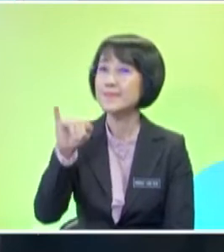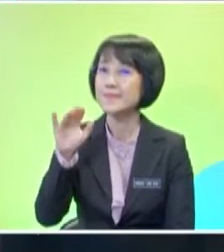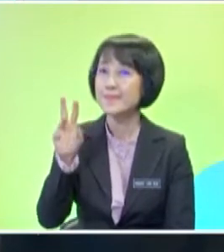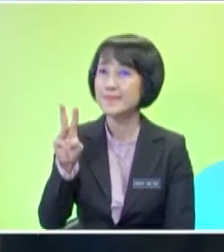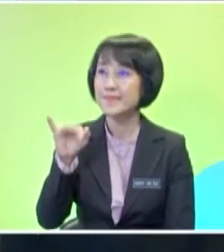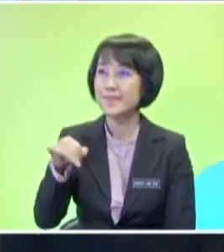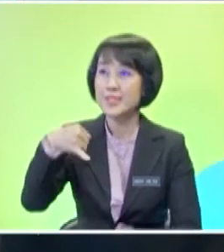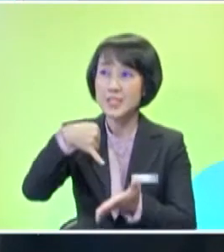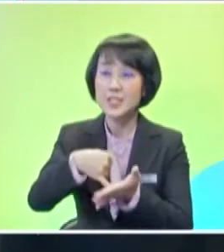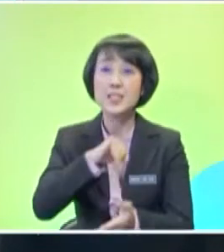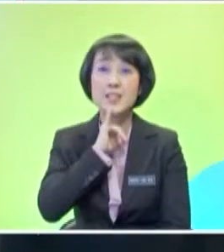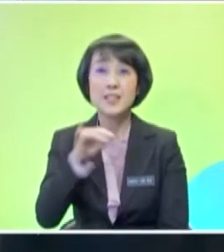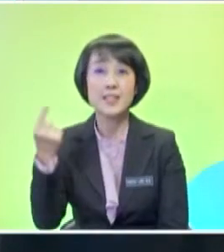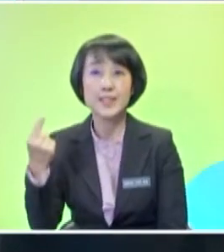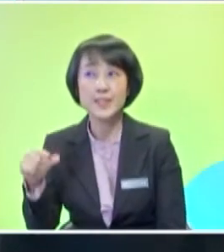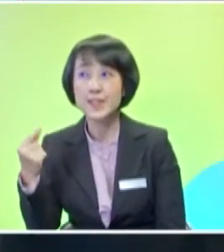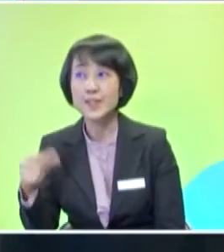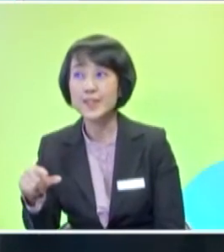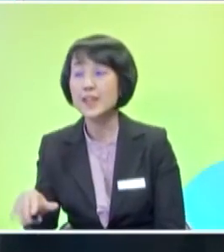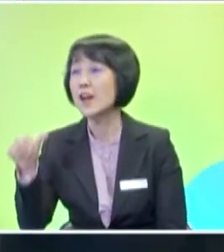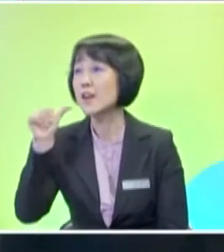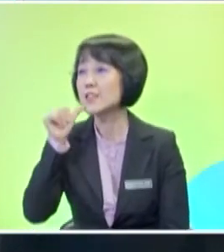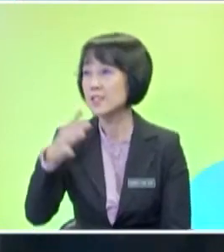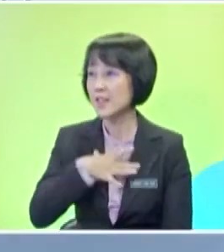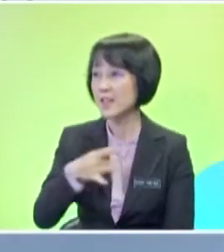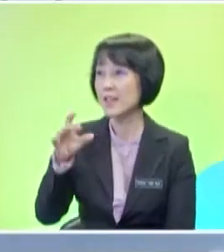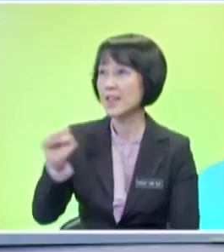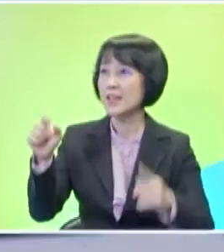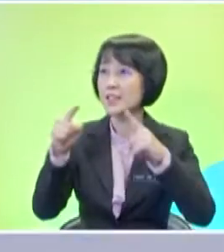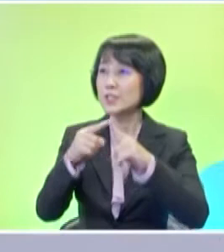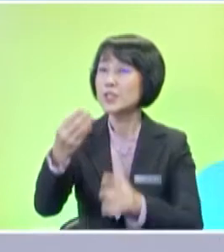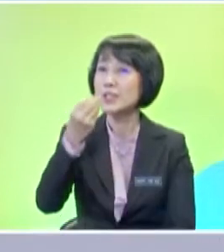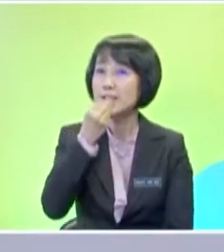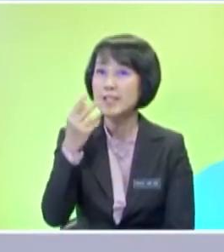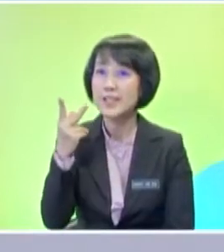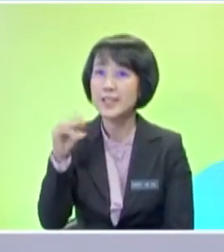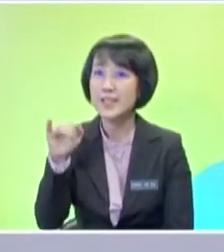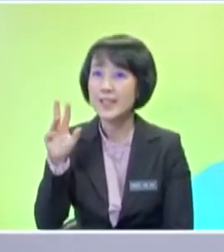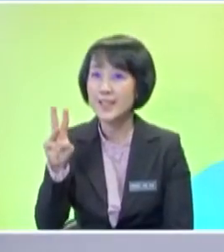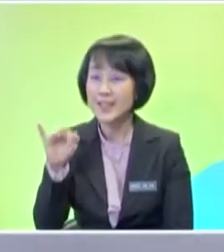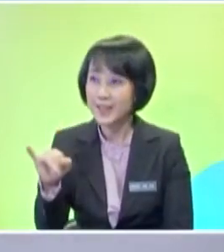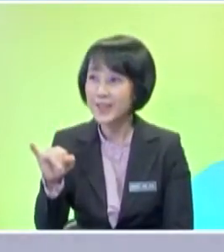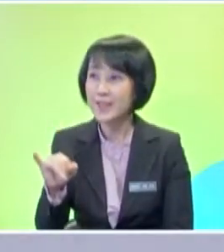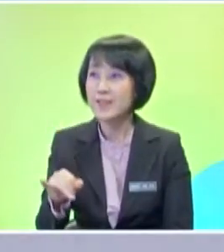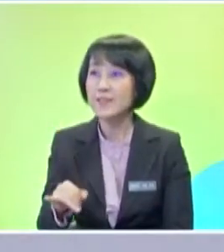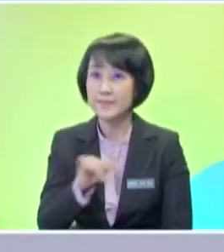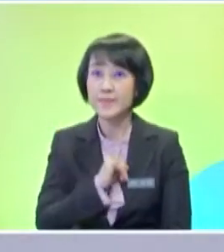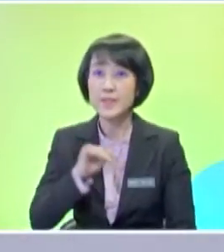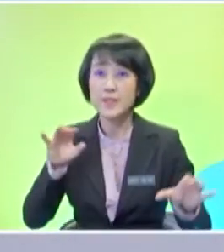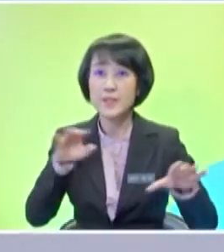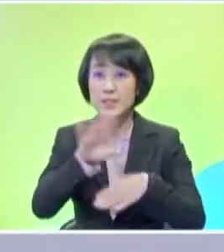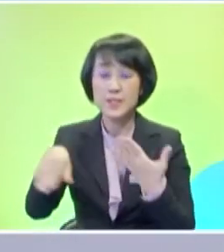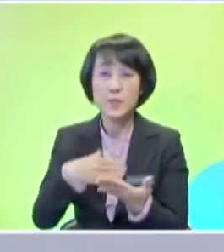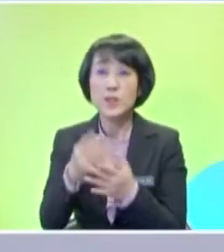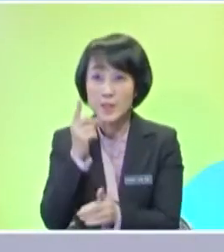is green. And Asha likes to eat kiwi. Did I get it all correct, teacher?